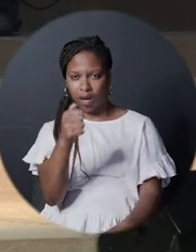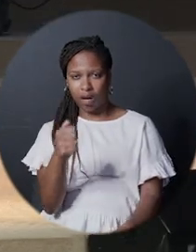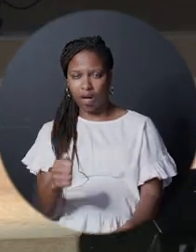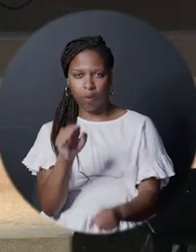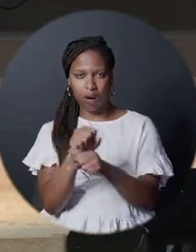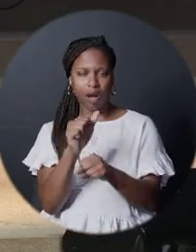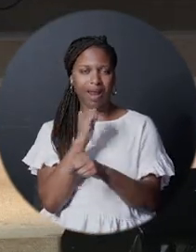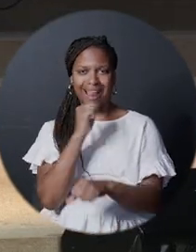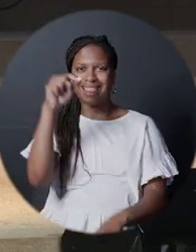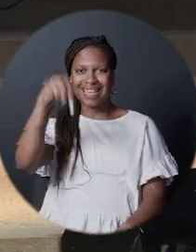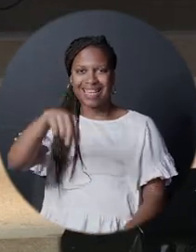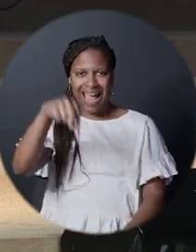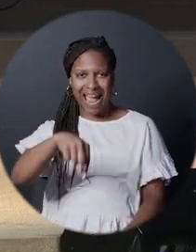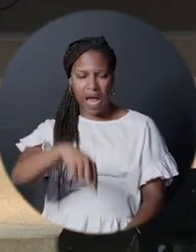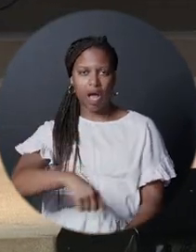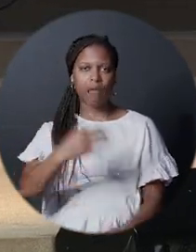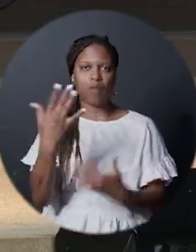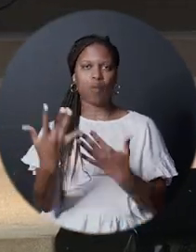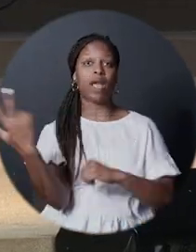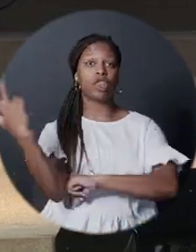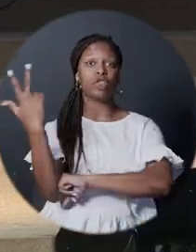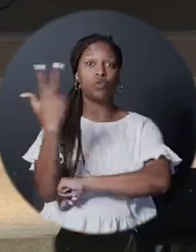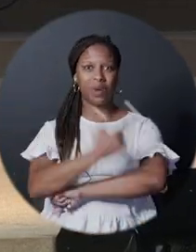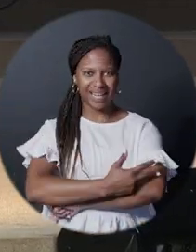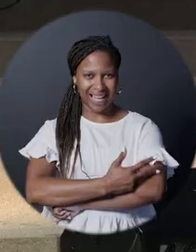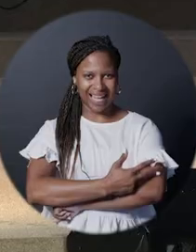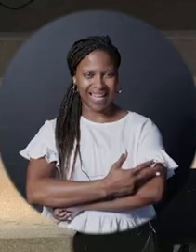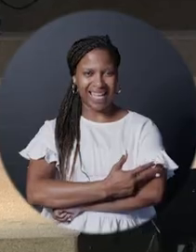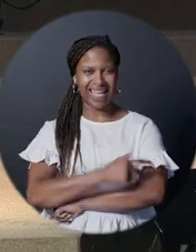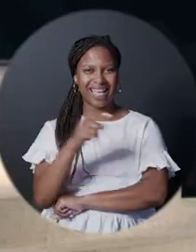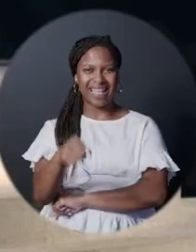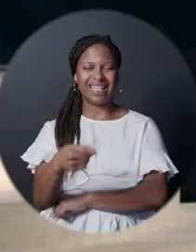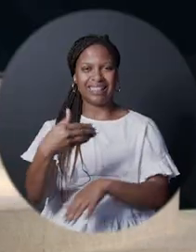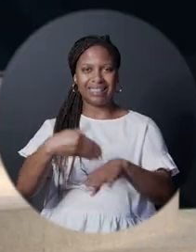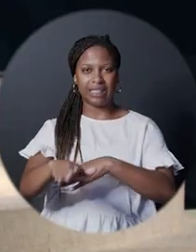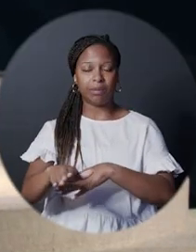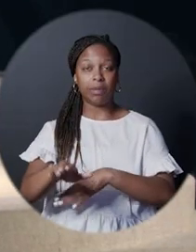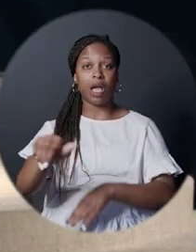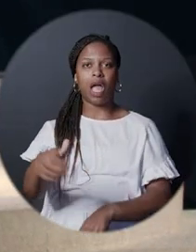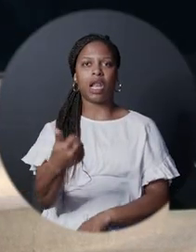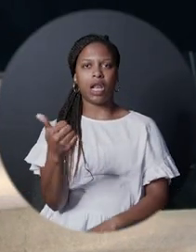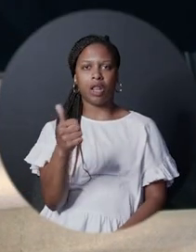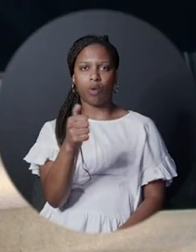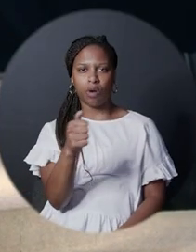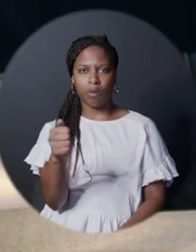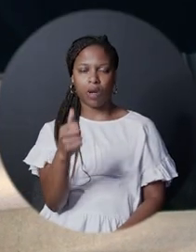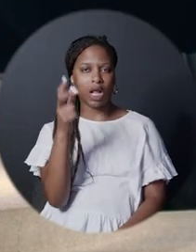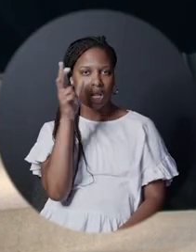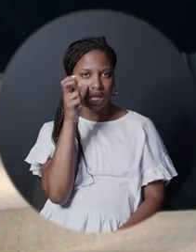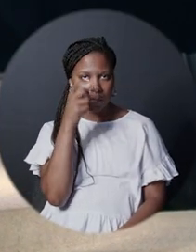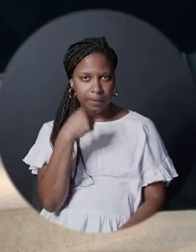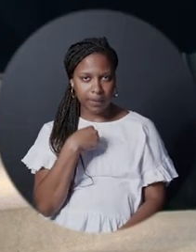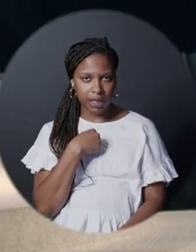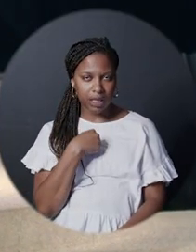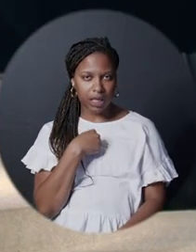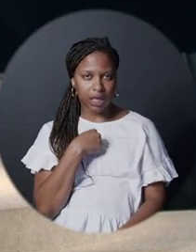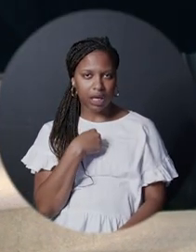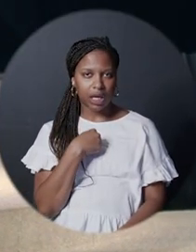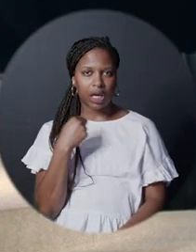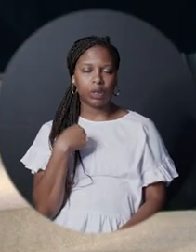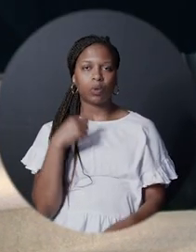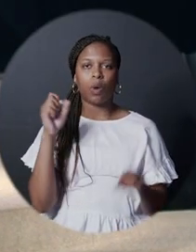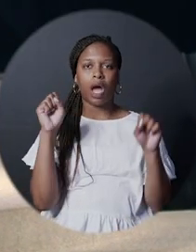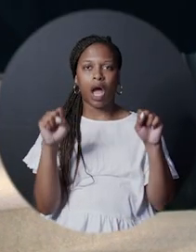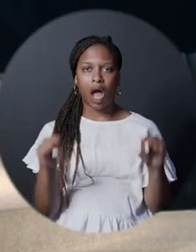Every button worked except the down button. So I had to wait 3 days on them to send me another remote, listen to